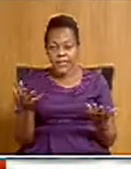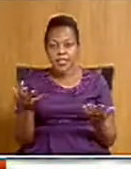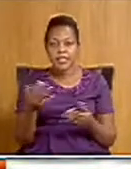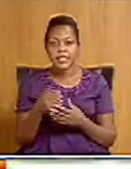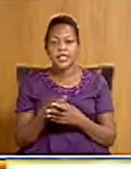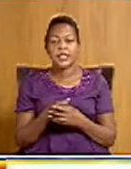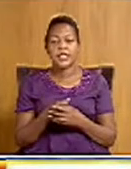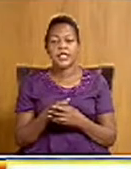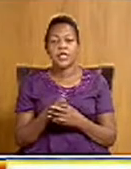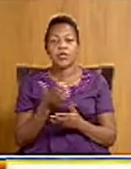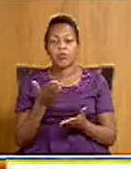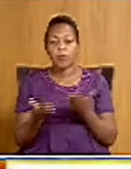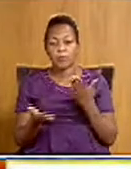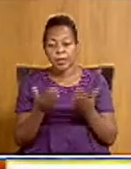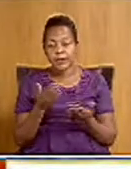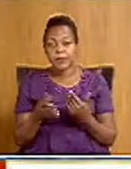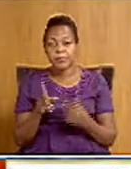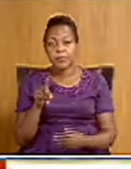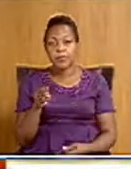world.